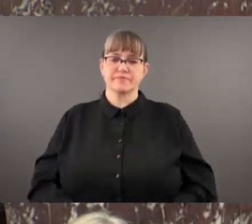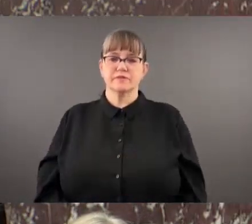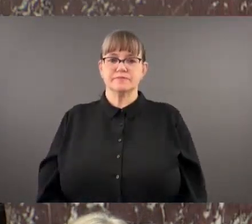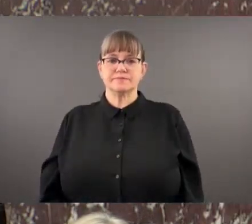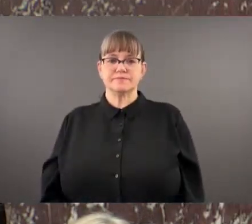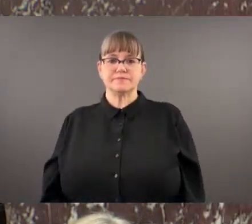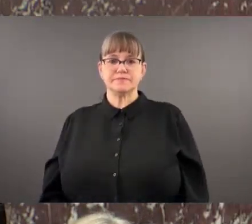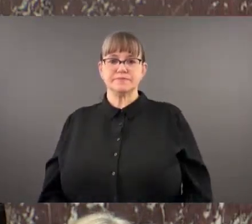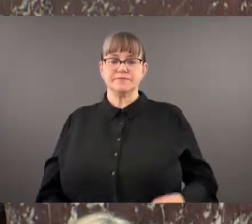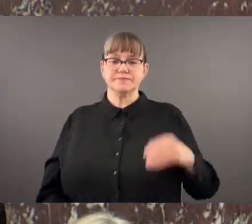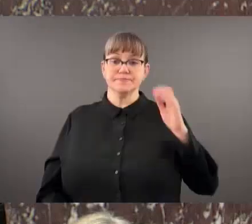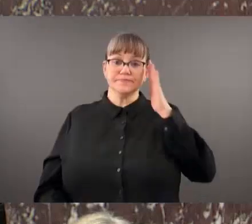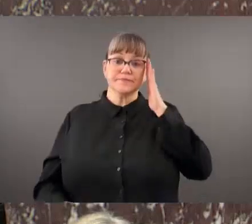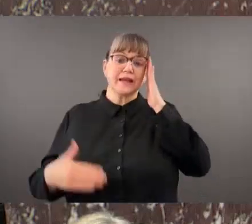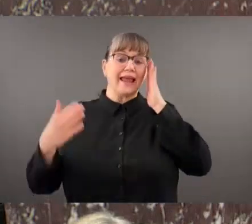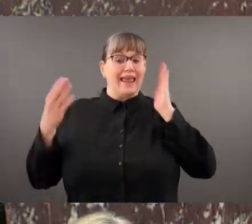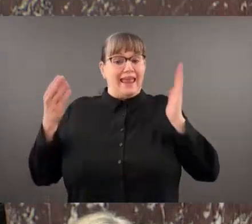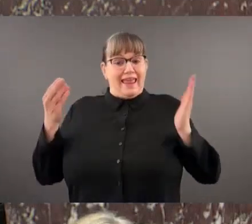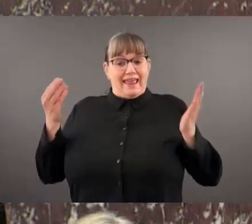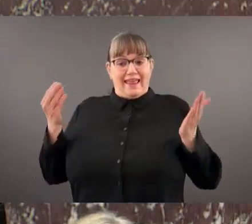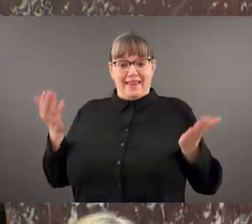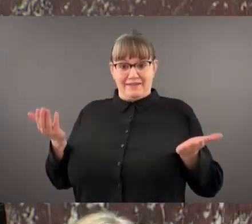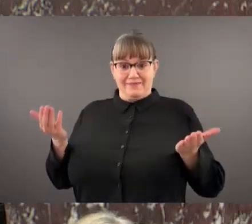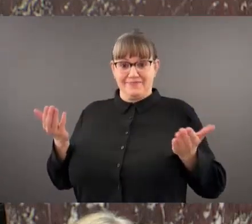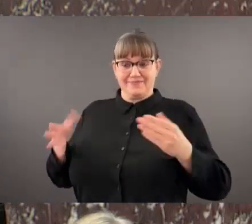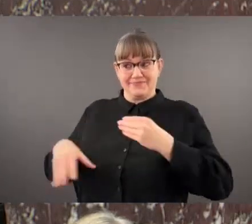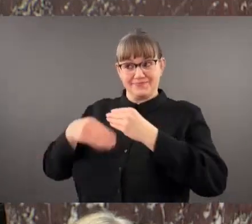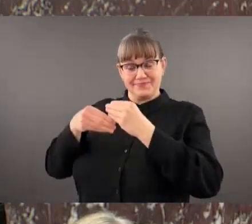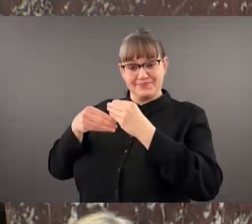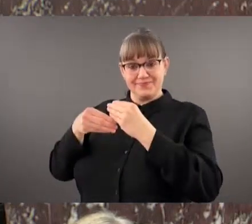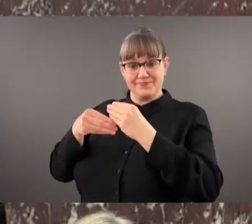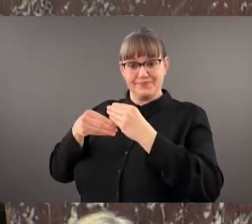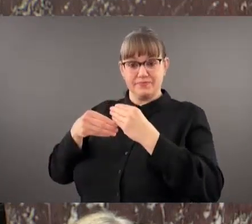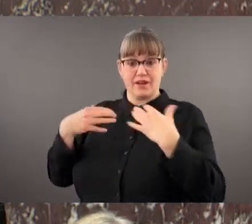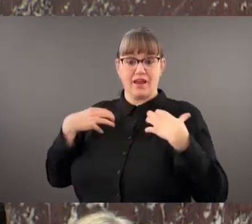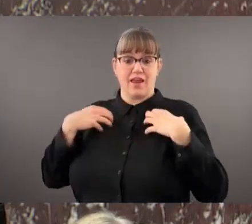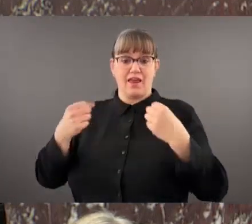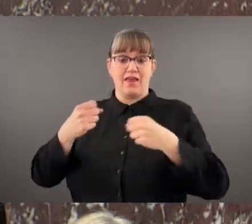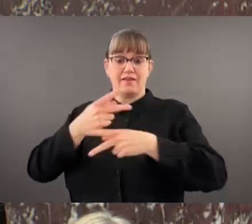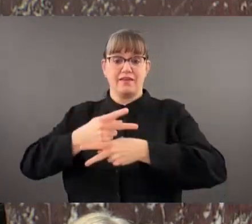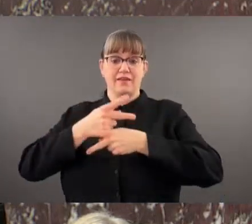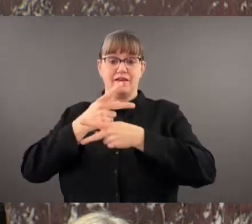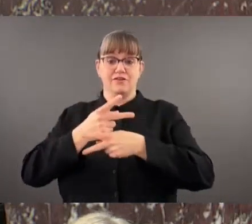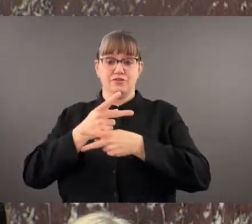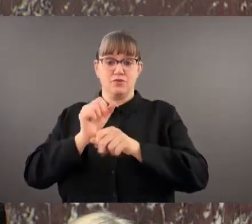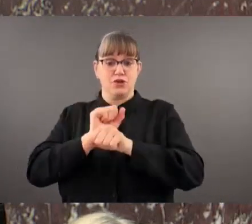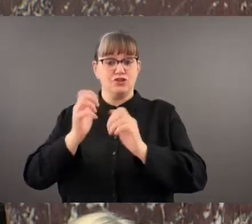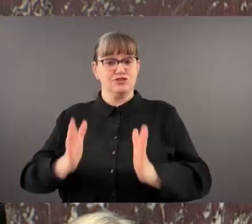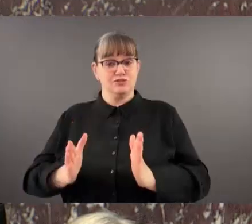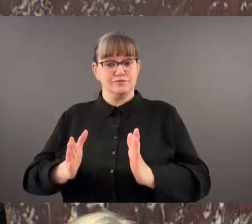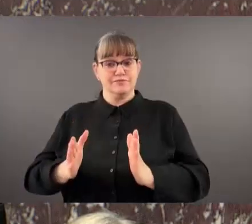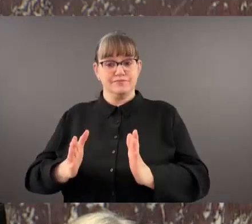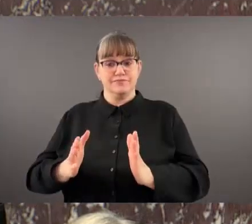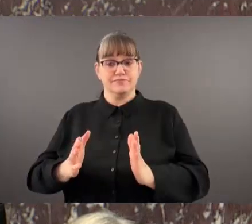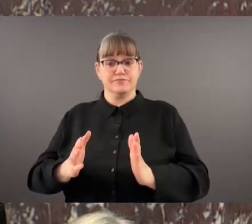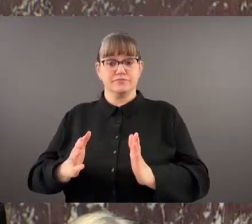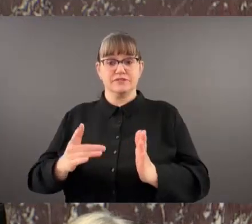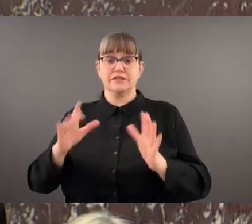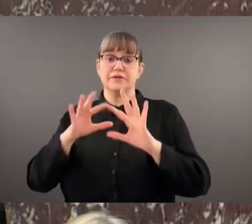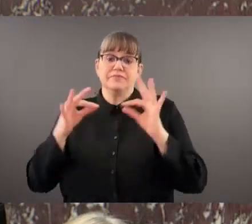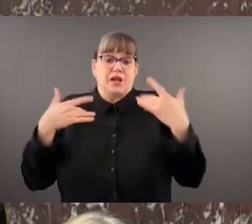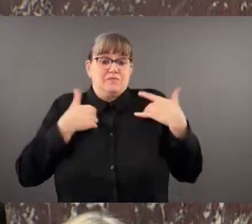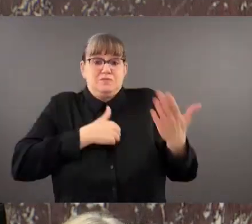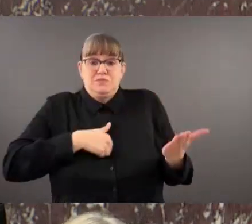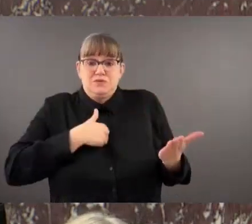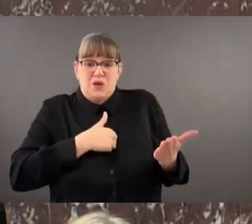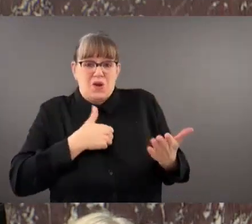Furthermore, when our healthcare workers go into, I'm sorry if this is inconvenient for the members